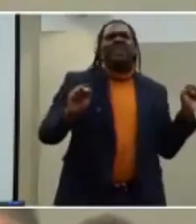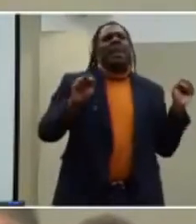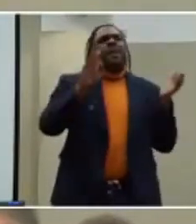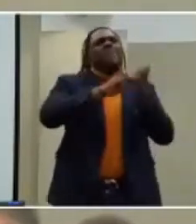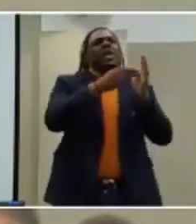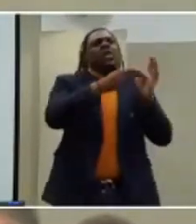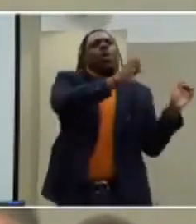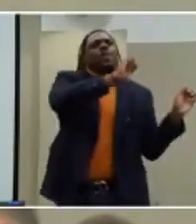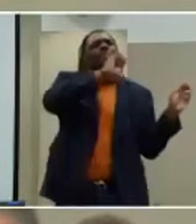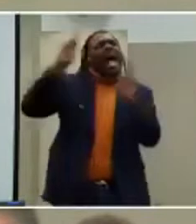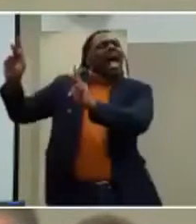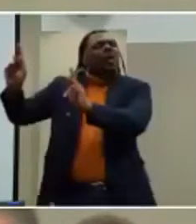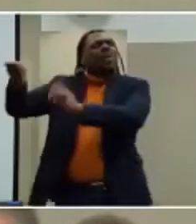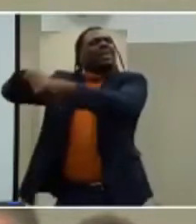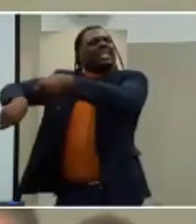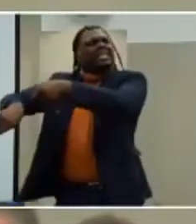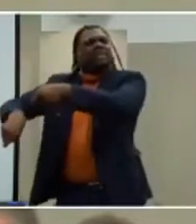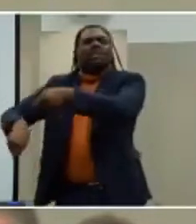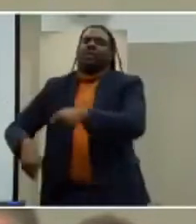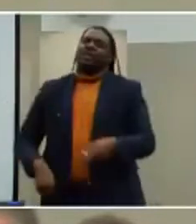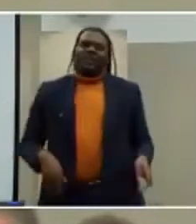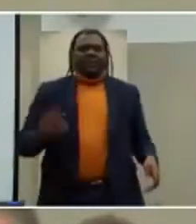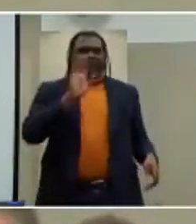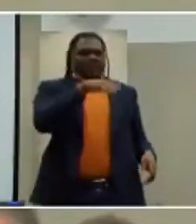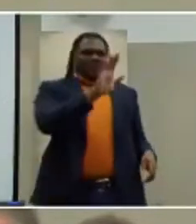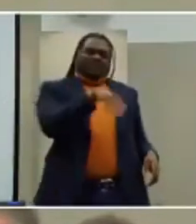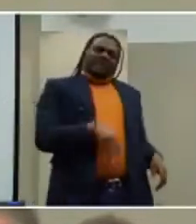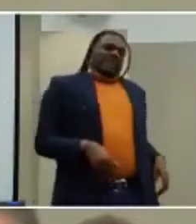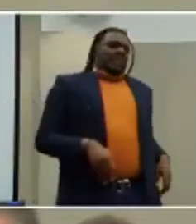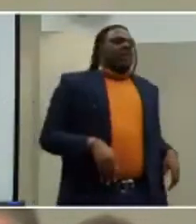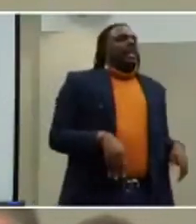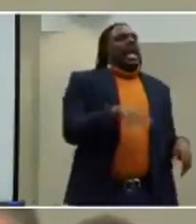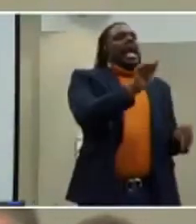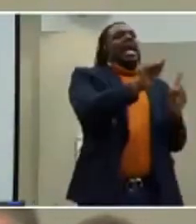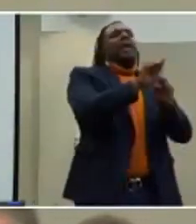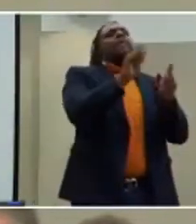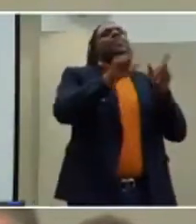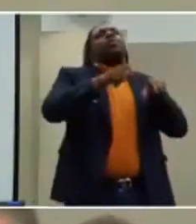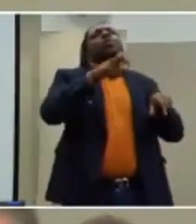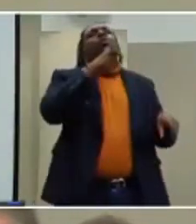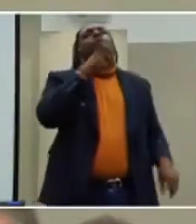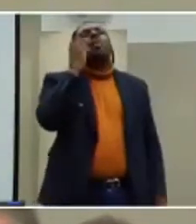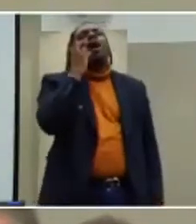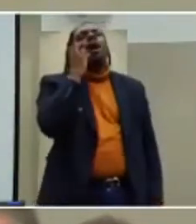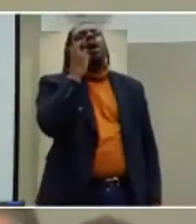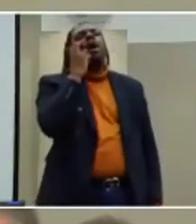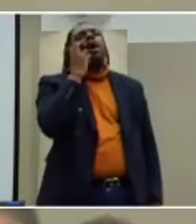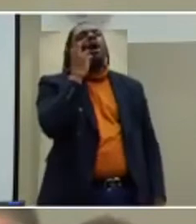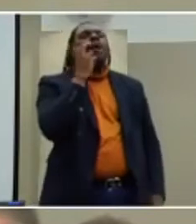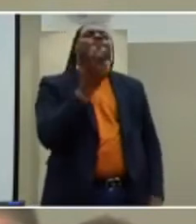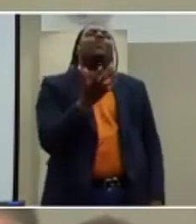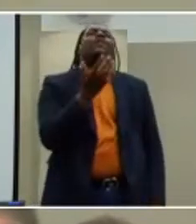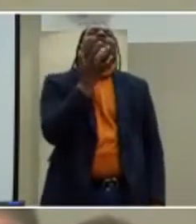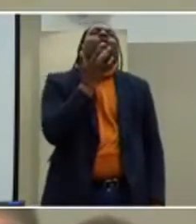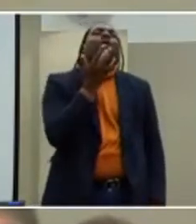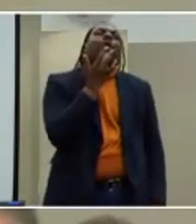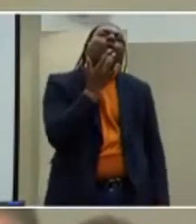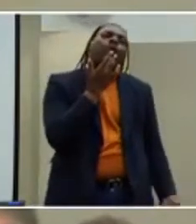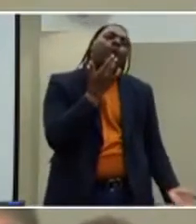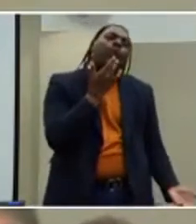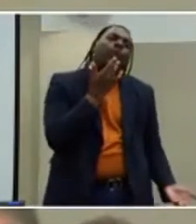had? And they said, A, that people who are blind and vision impaired prefer